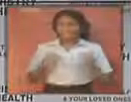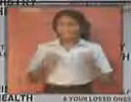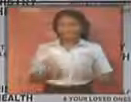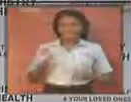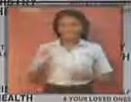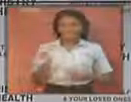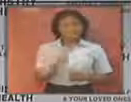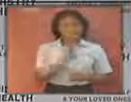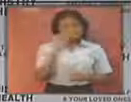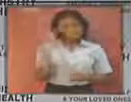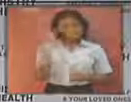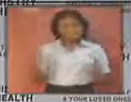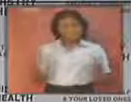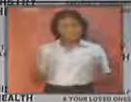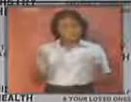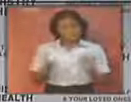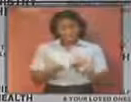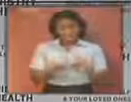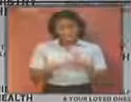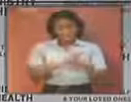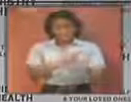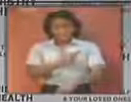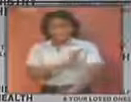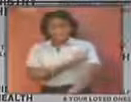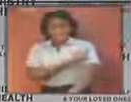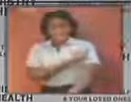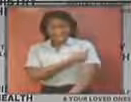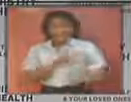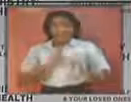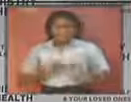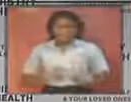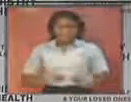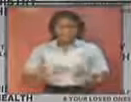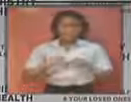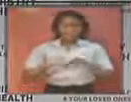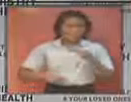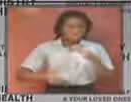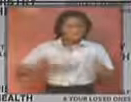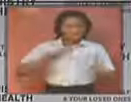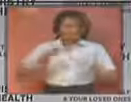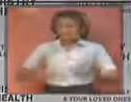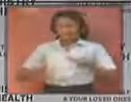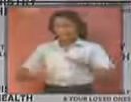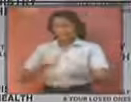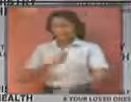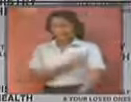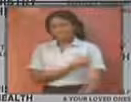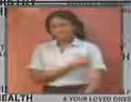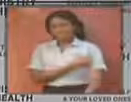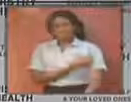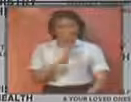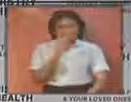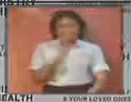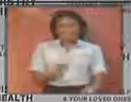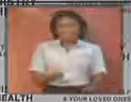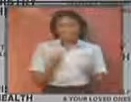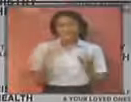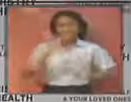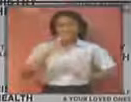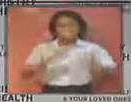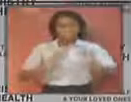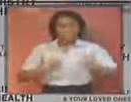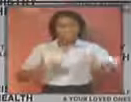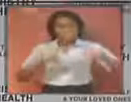the national COVID-19 vaccination drive continues at a pace, and we see high levels of public uptake. At